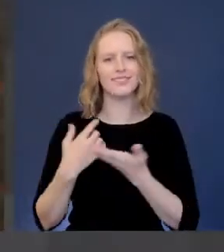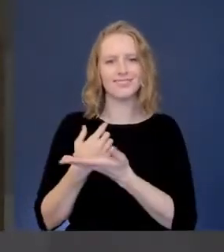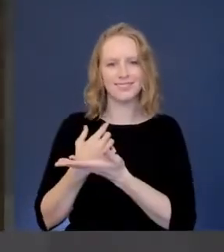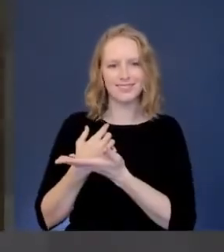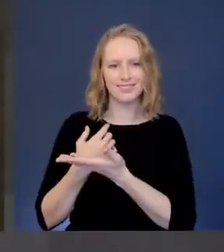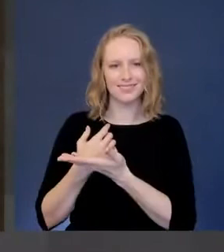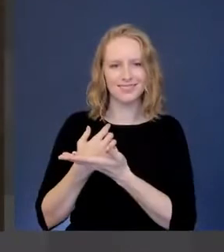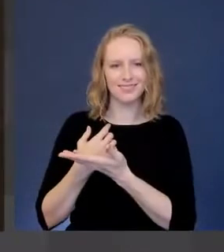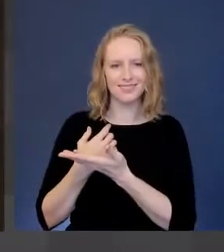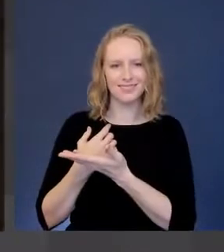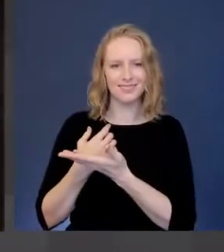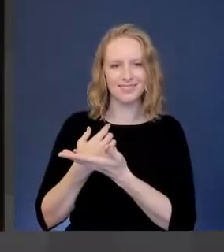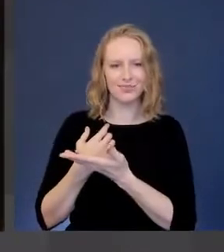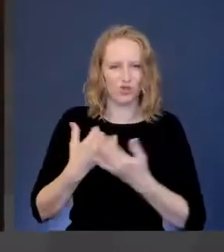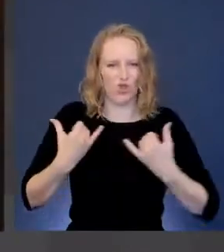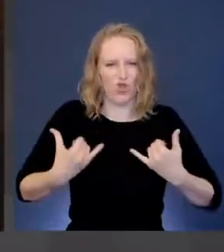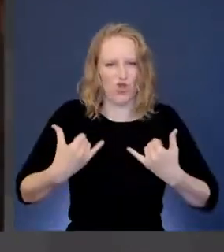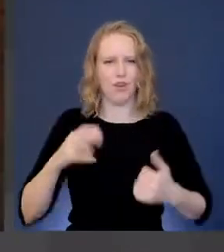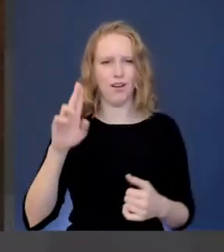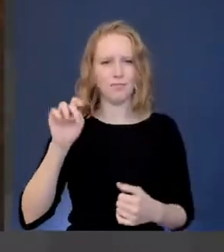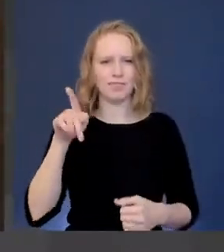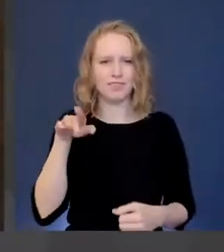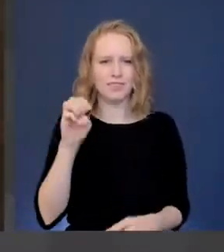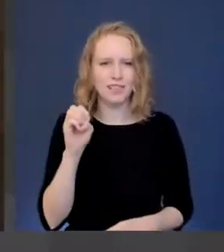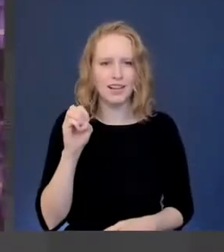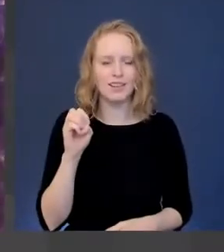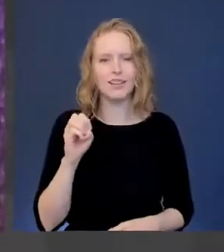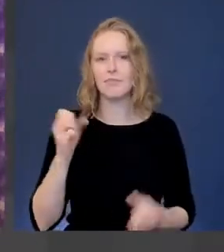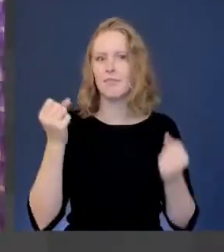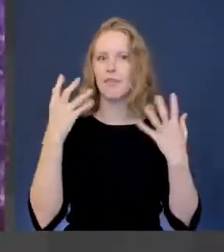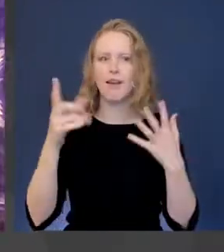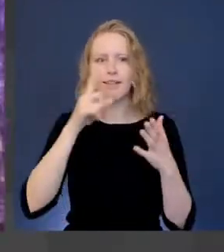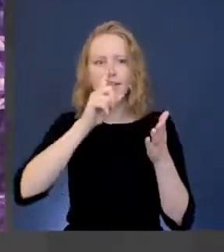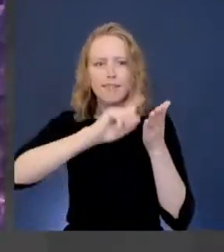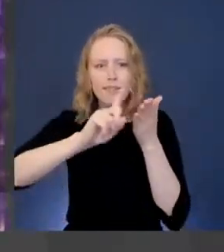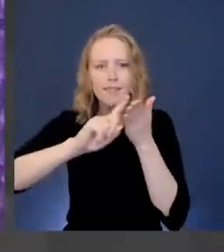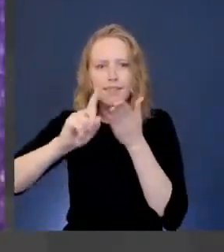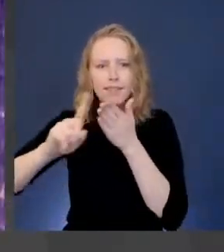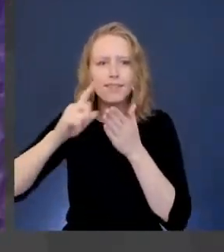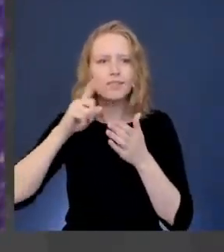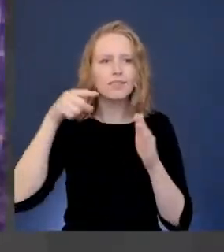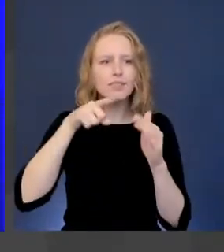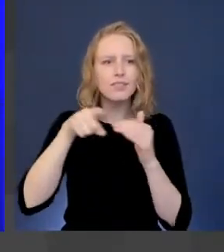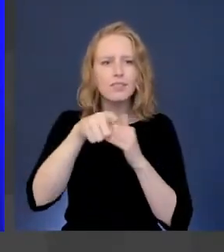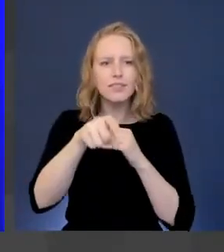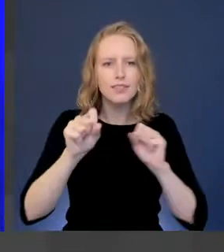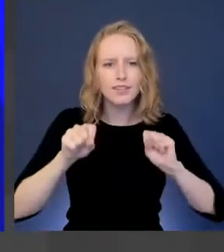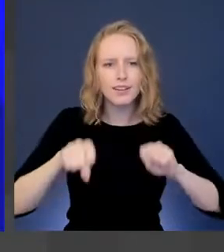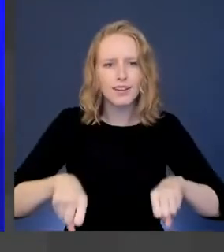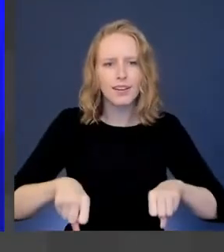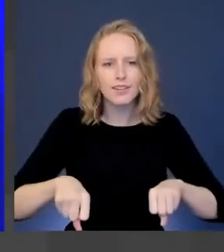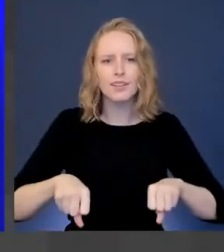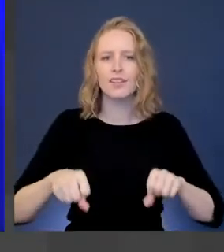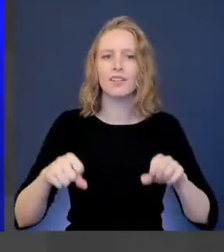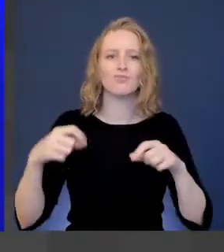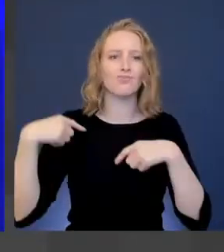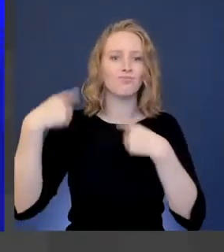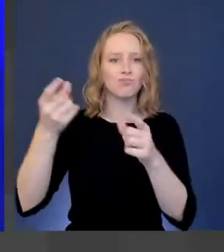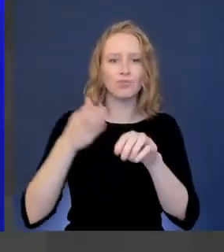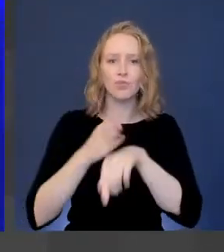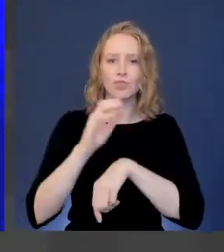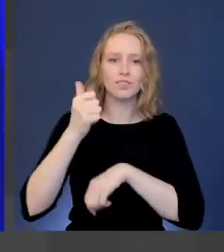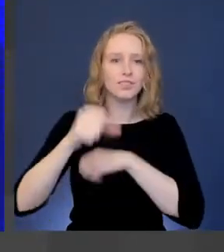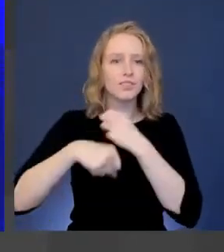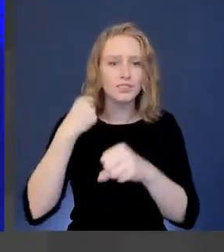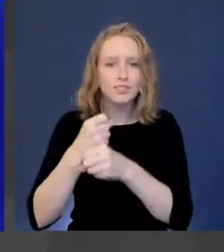cuevas asombrosas y muchas cosas por explorar. Más de 10 años de